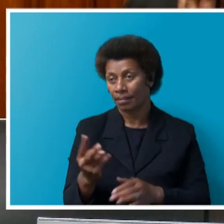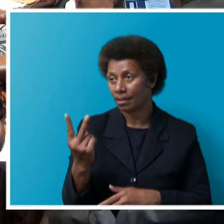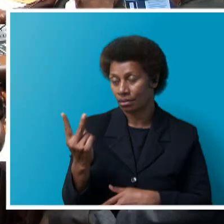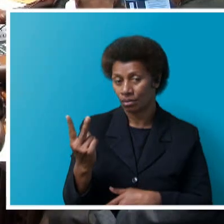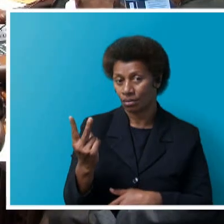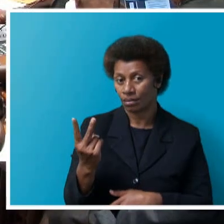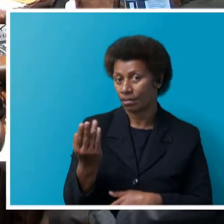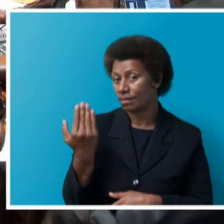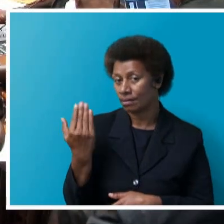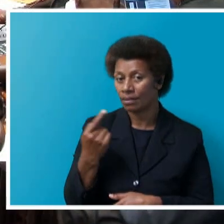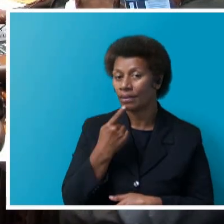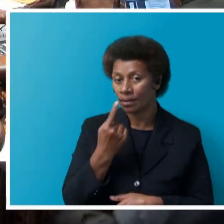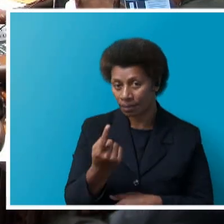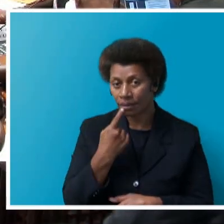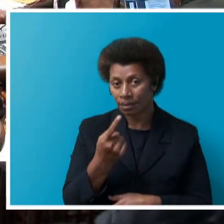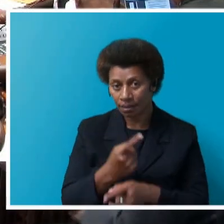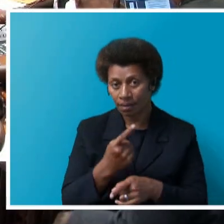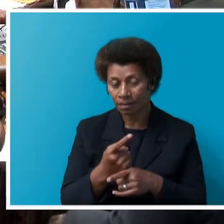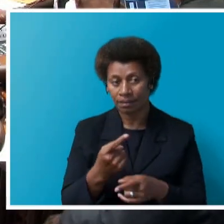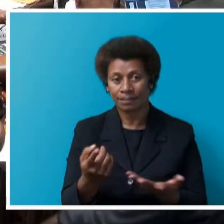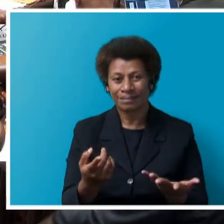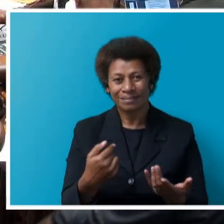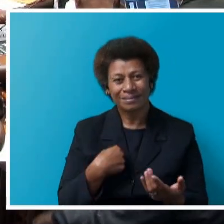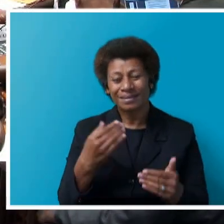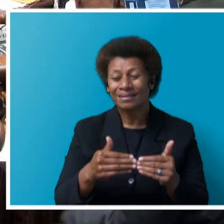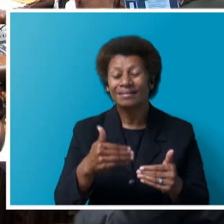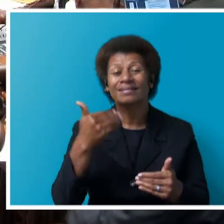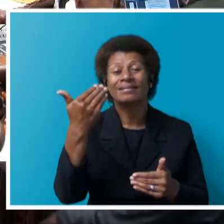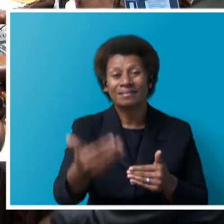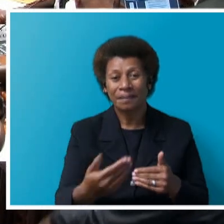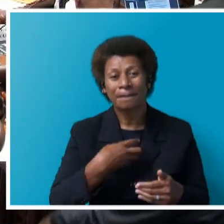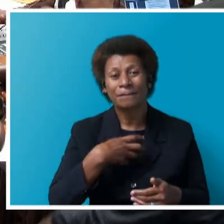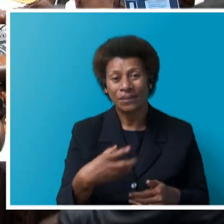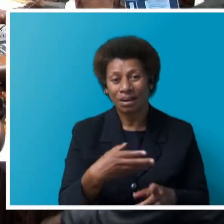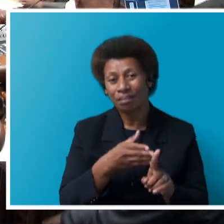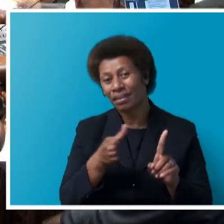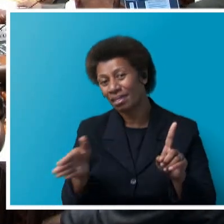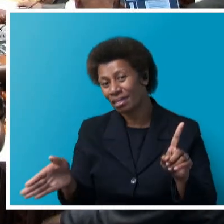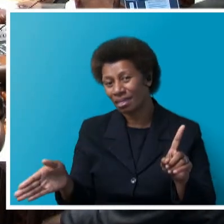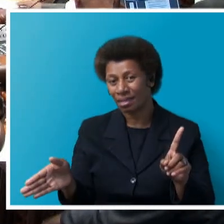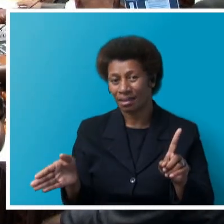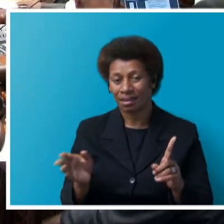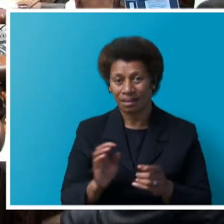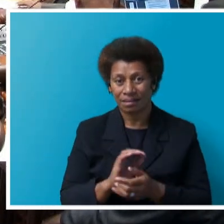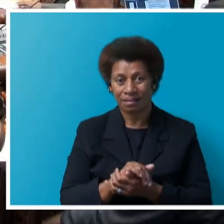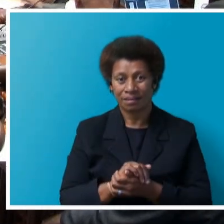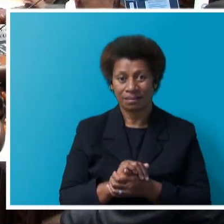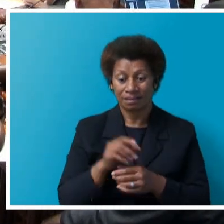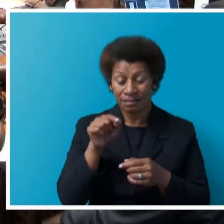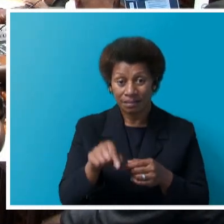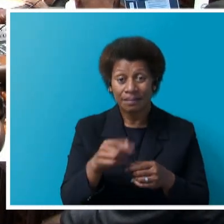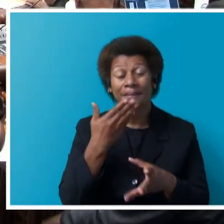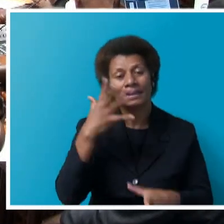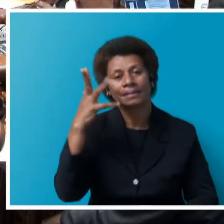beyond the matters that I had said to be addressed with intervention. Please wrap up